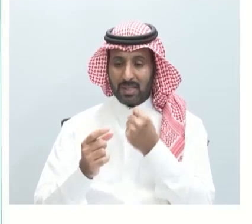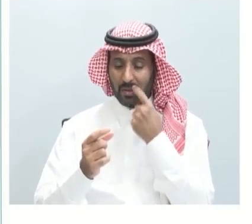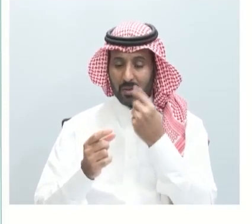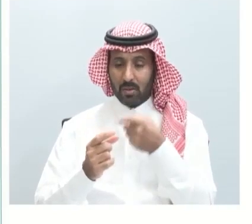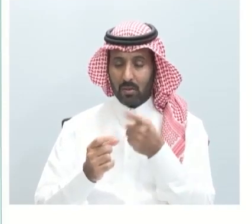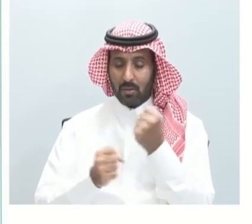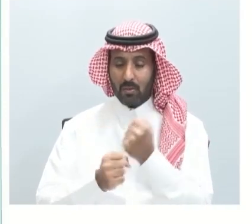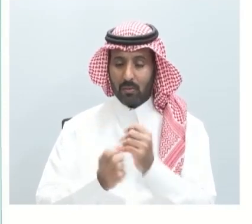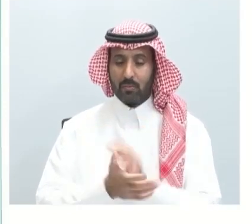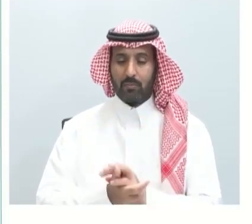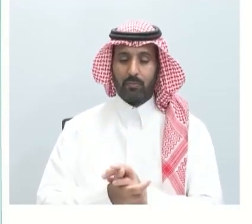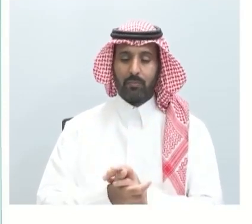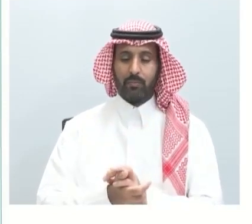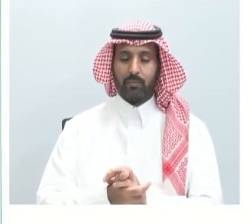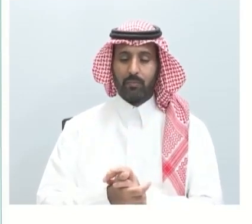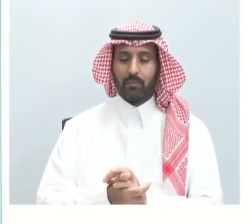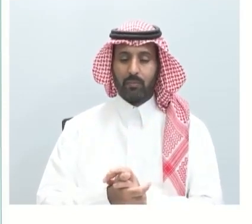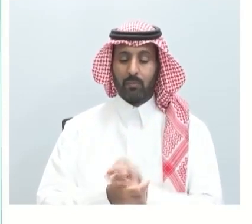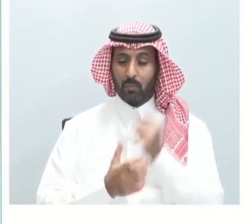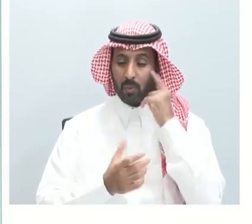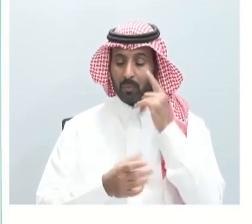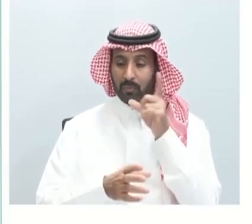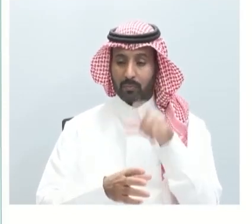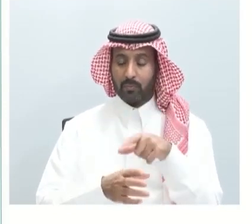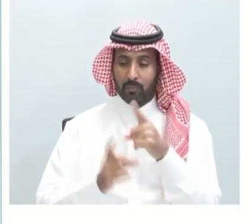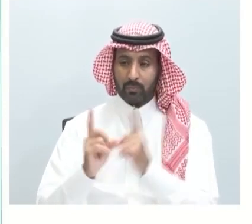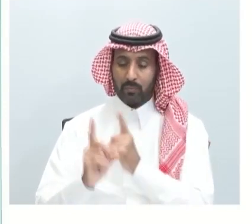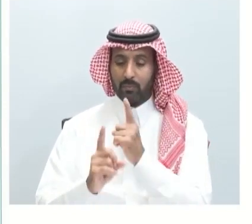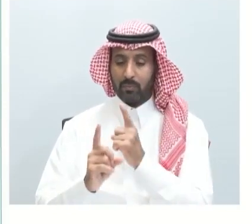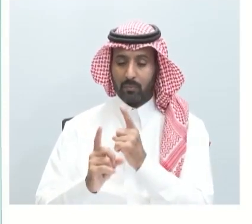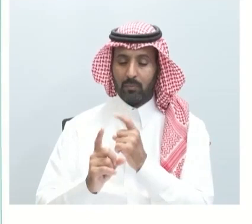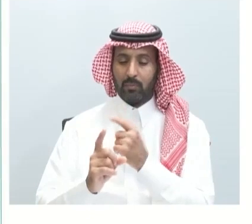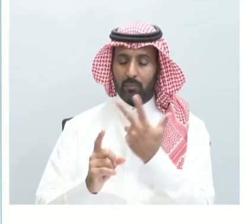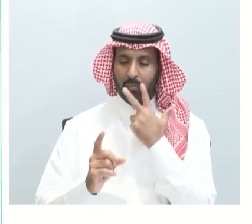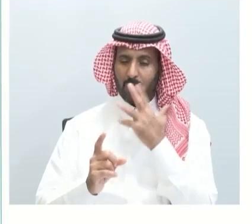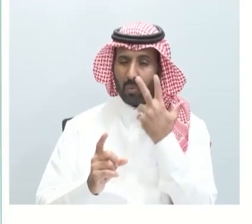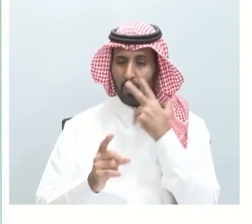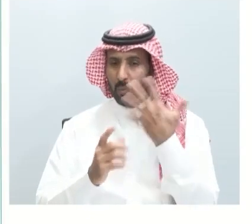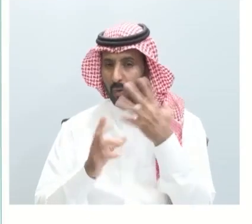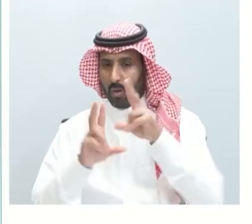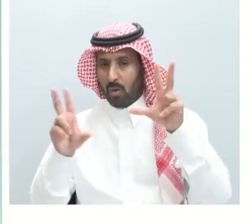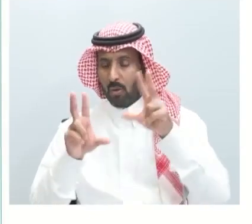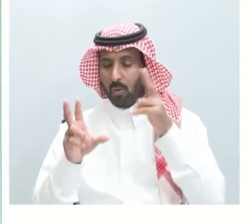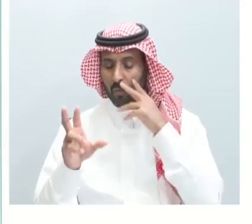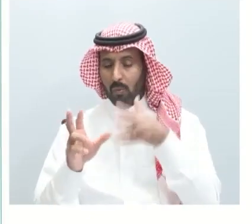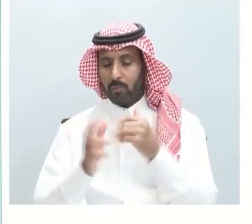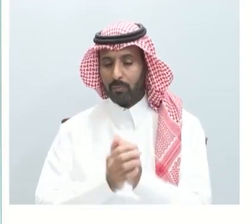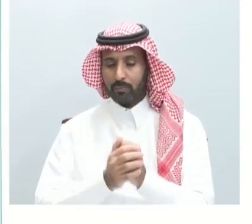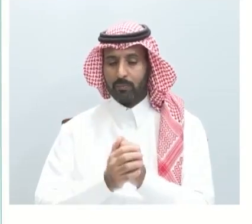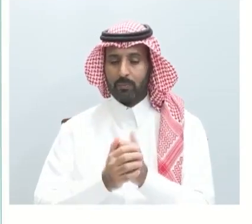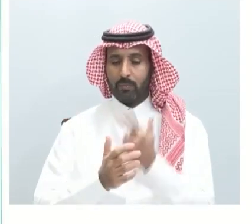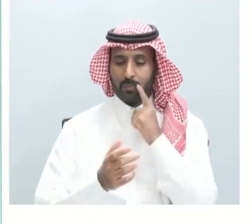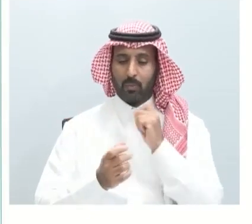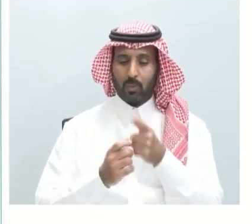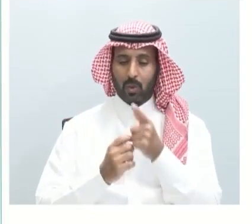thing, do. Number seven, famous person, meet. Number eight, scary film, watch. Number nine,